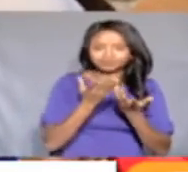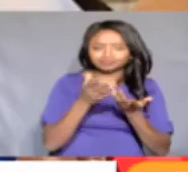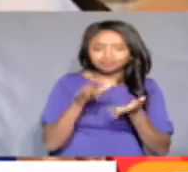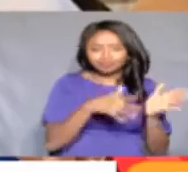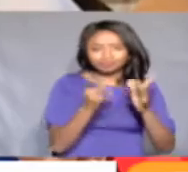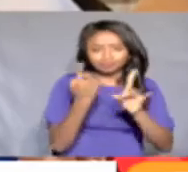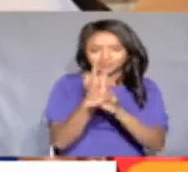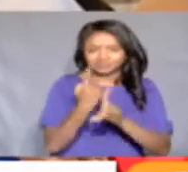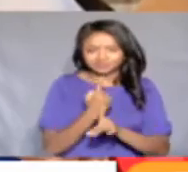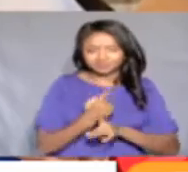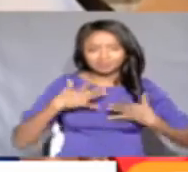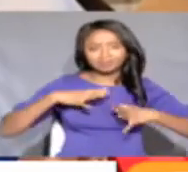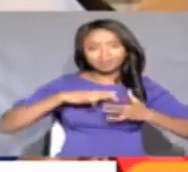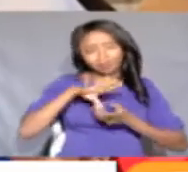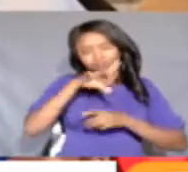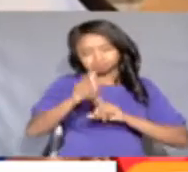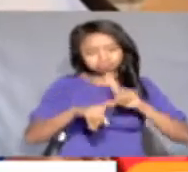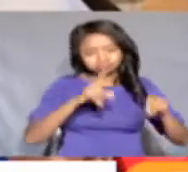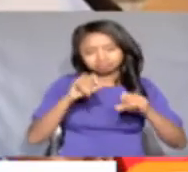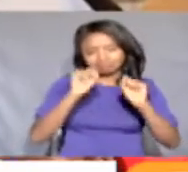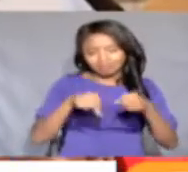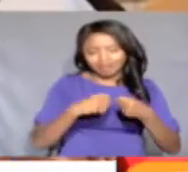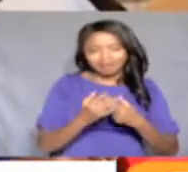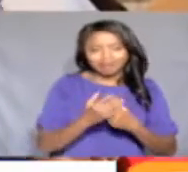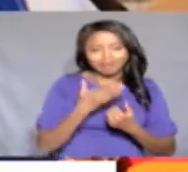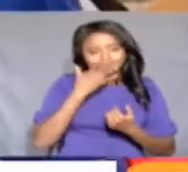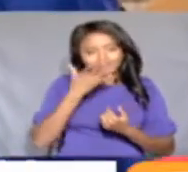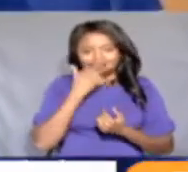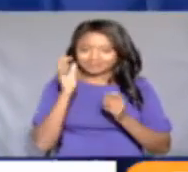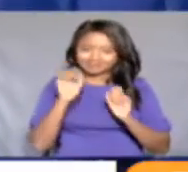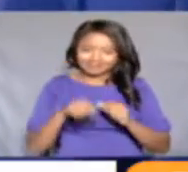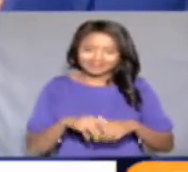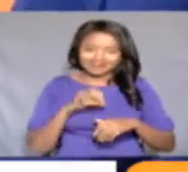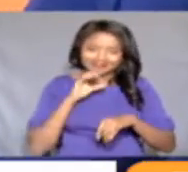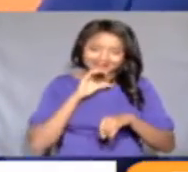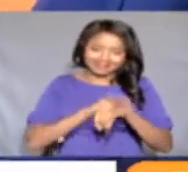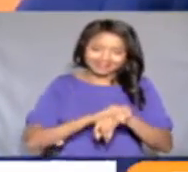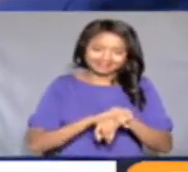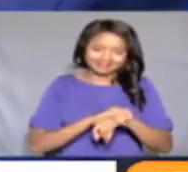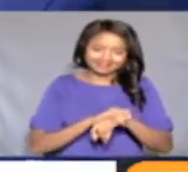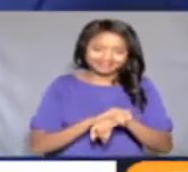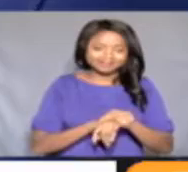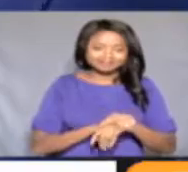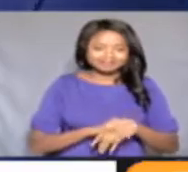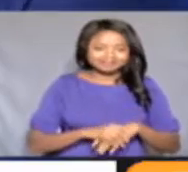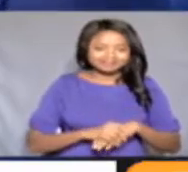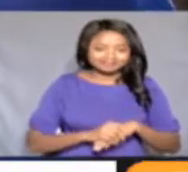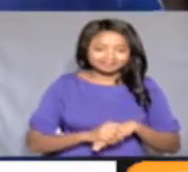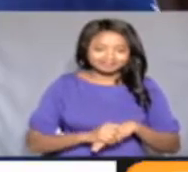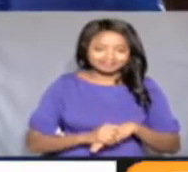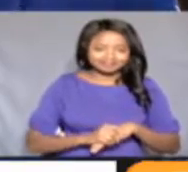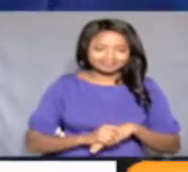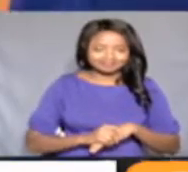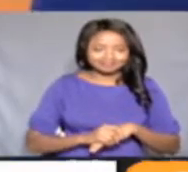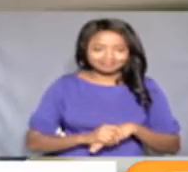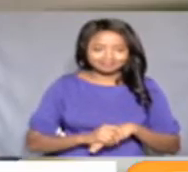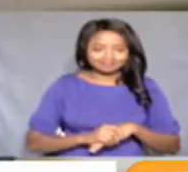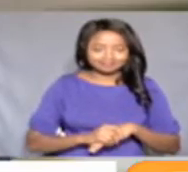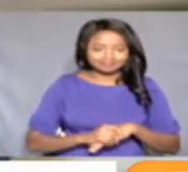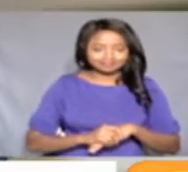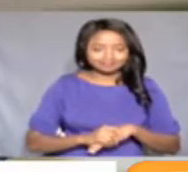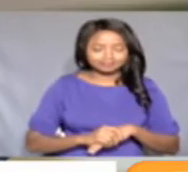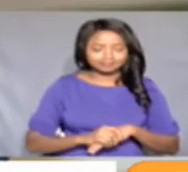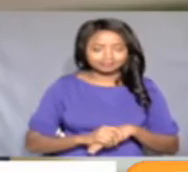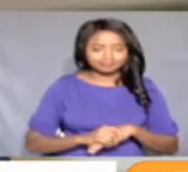watu kadha wa kadha waweze kuuliza maswali yao ili yaweze kujibiwa tukifunga kipindi chetu. Hazael, tuanze na wewe. Thank you so